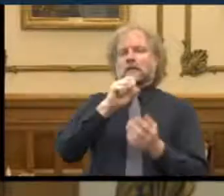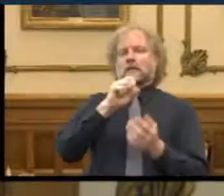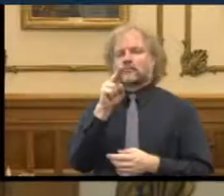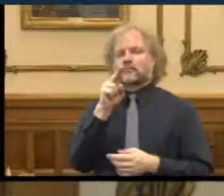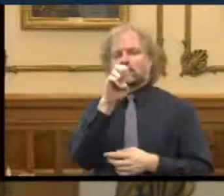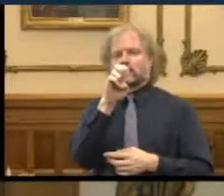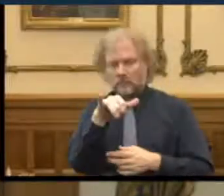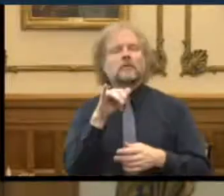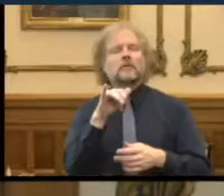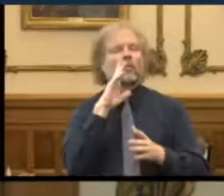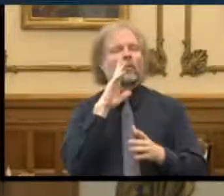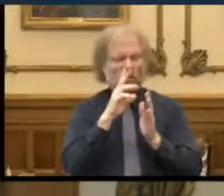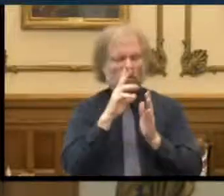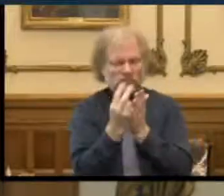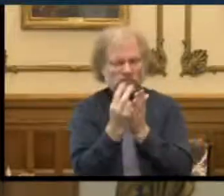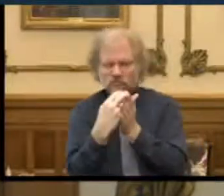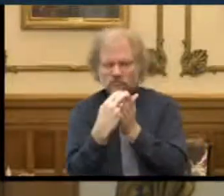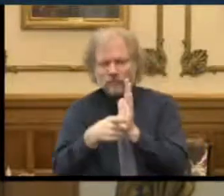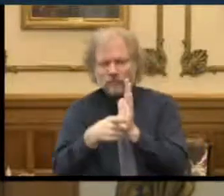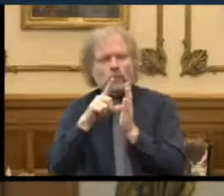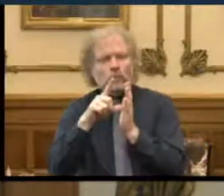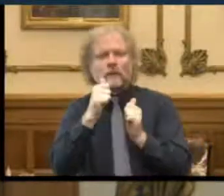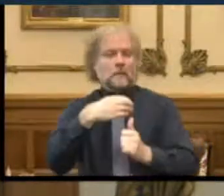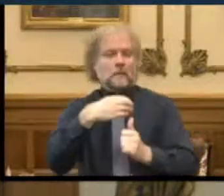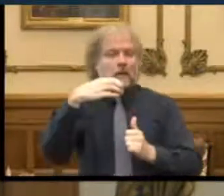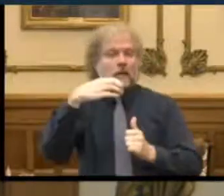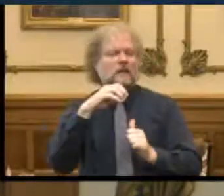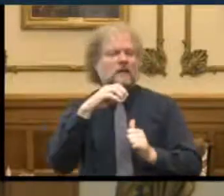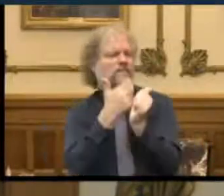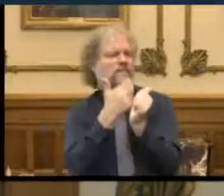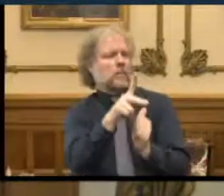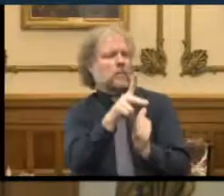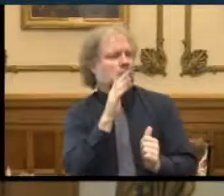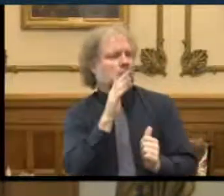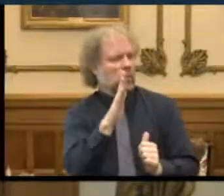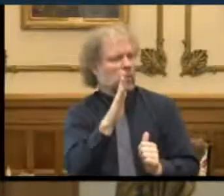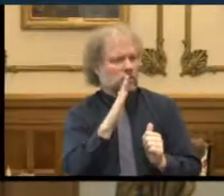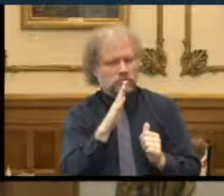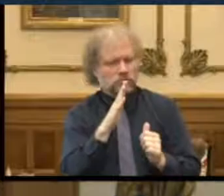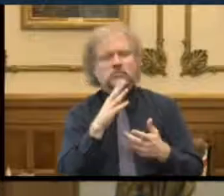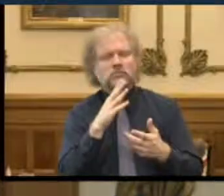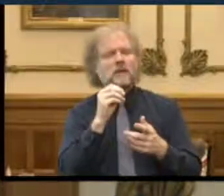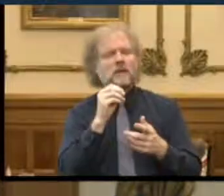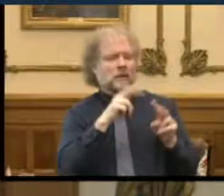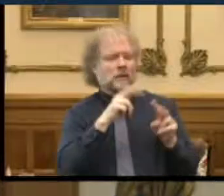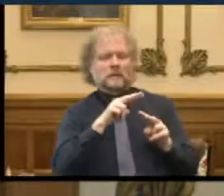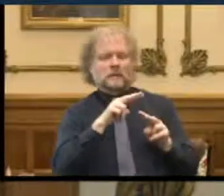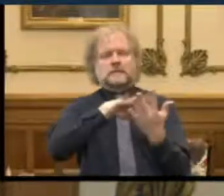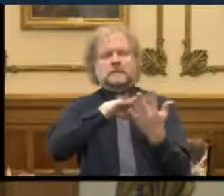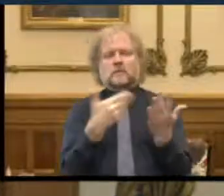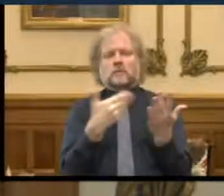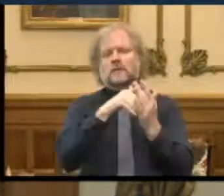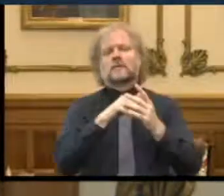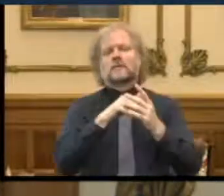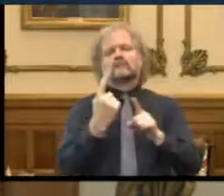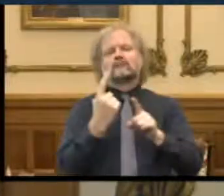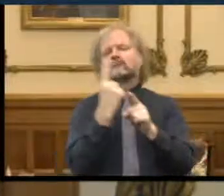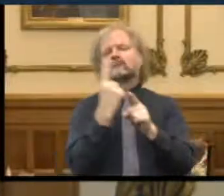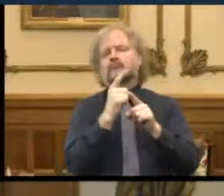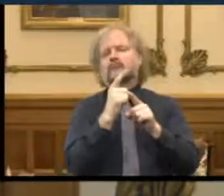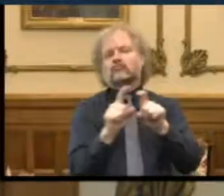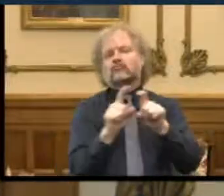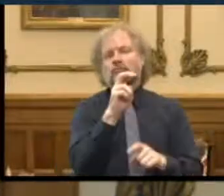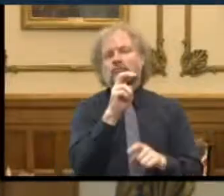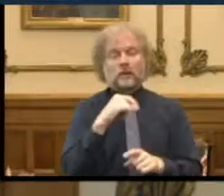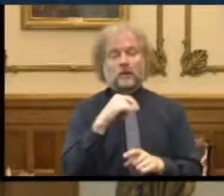to review any complaints and follow up on those throughout the end of the year and kind of get back in that schedule of the regular surveys. But we never